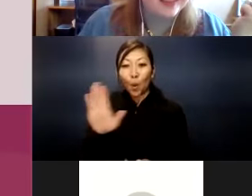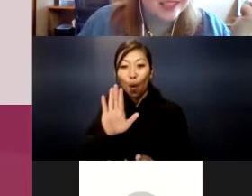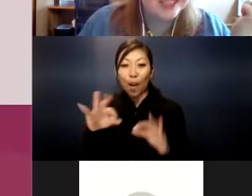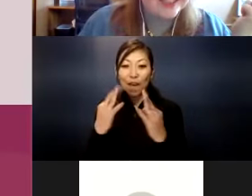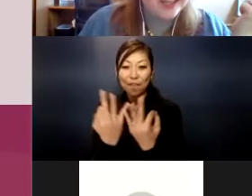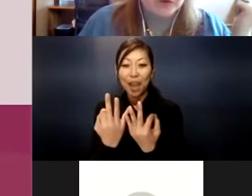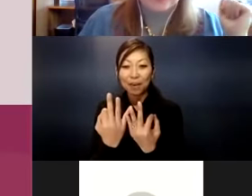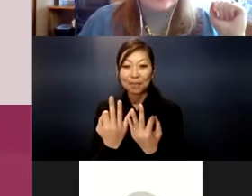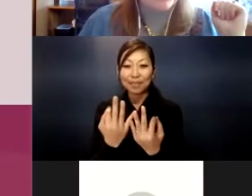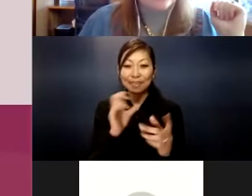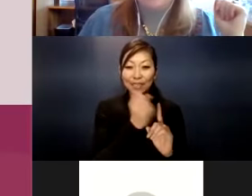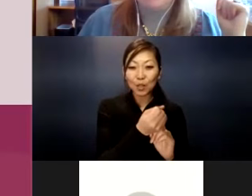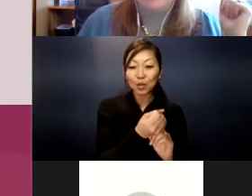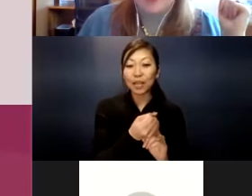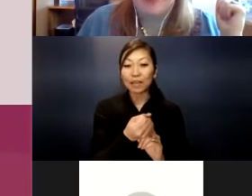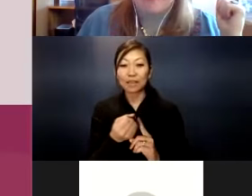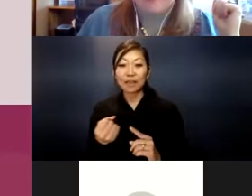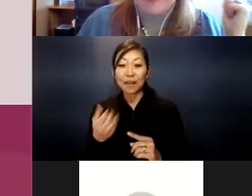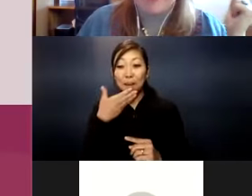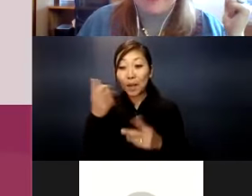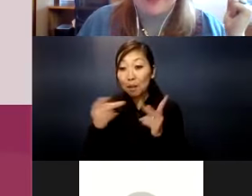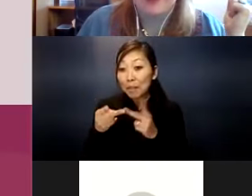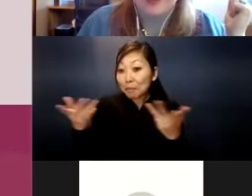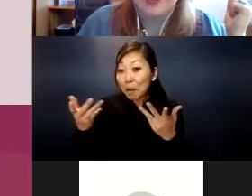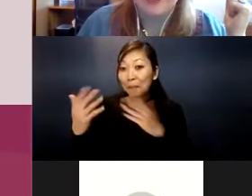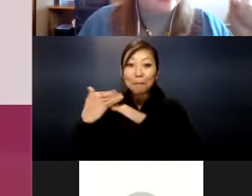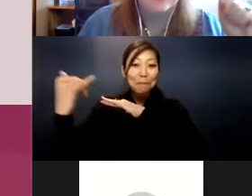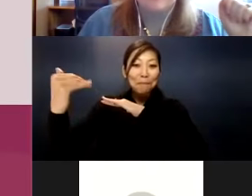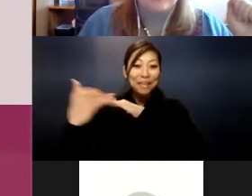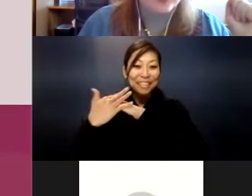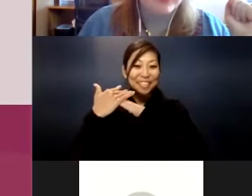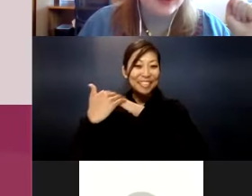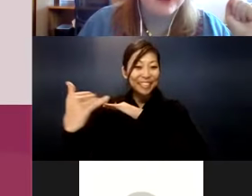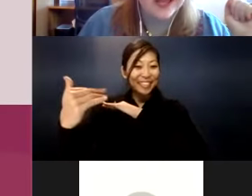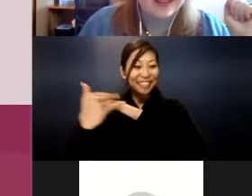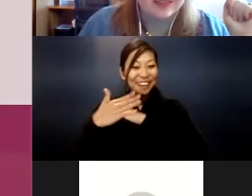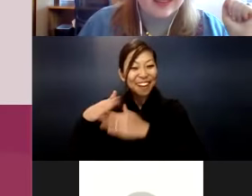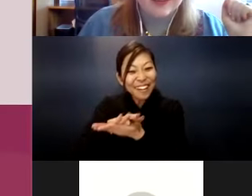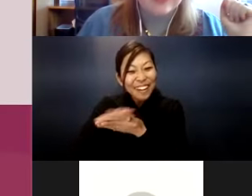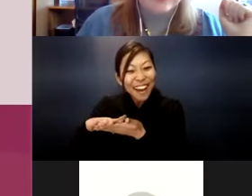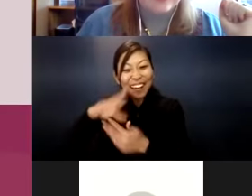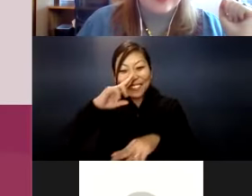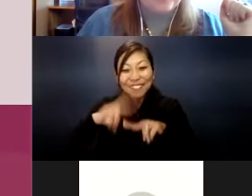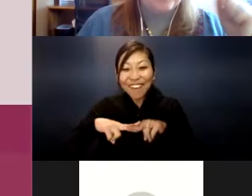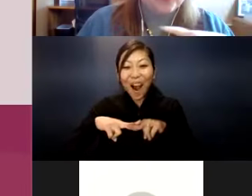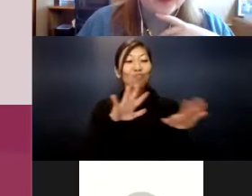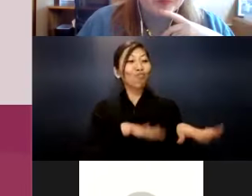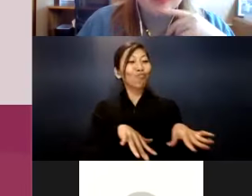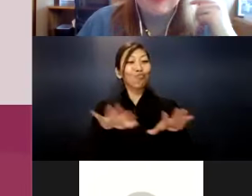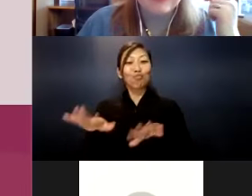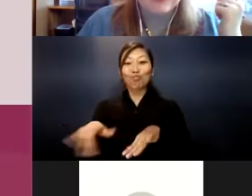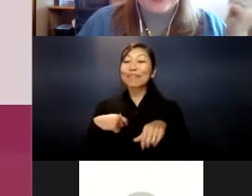the beach. Oh, that'd be a great place to have these conversations. That sounds very fun and relaxing.